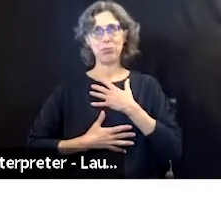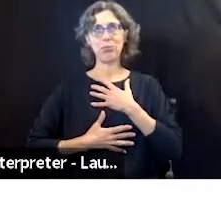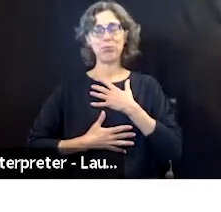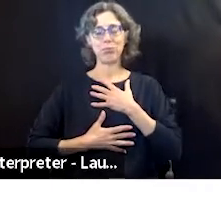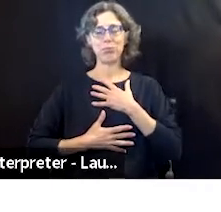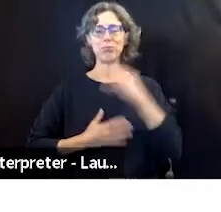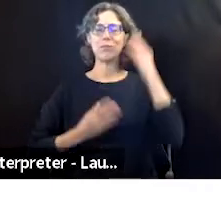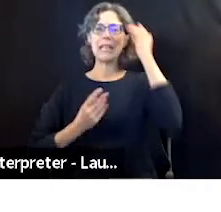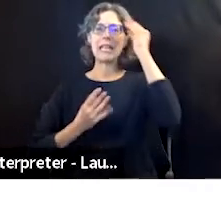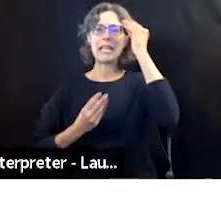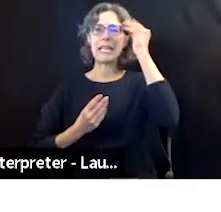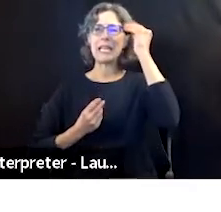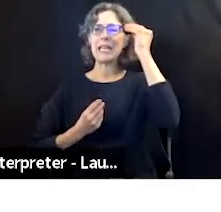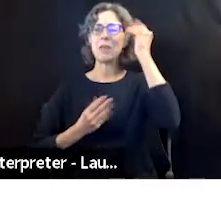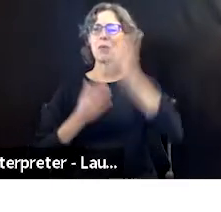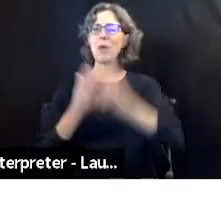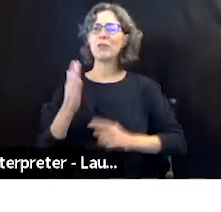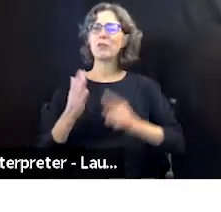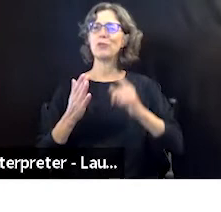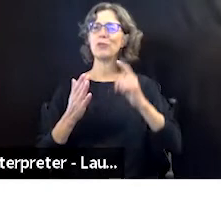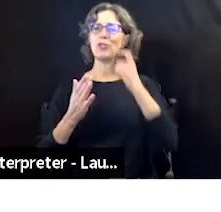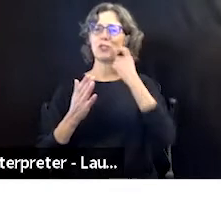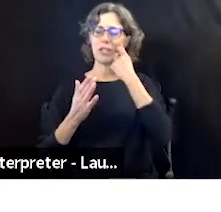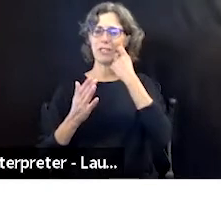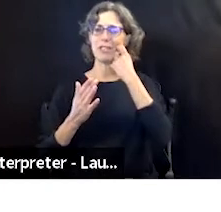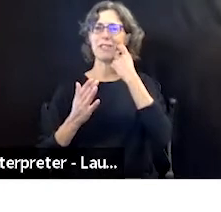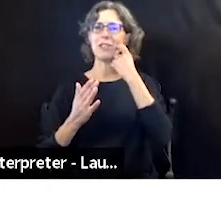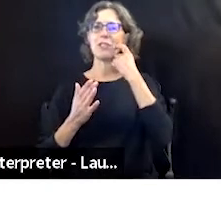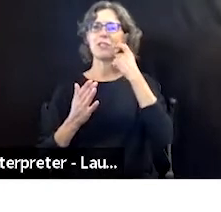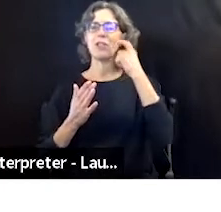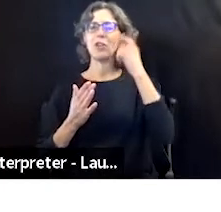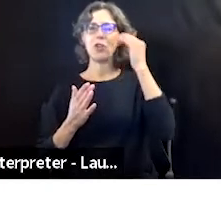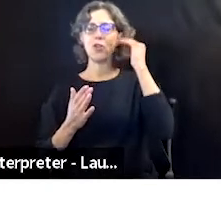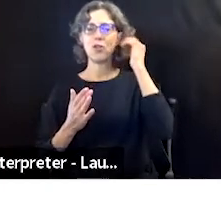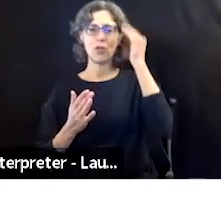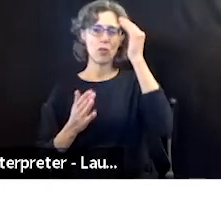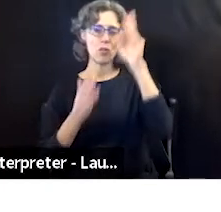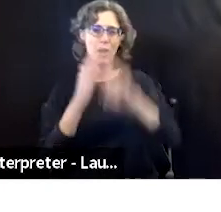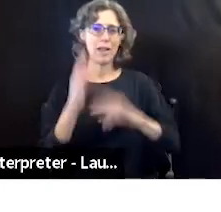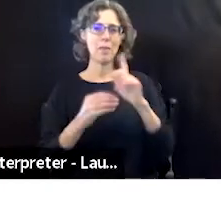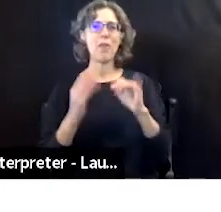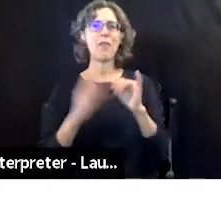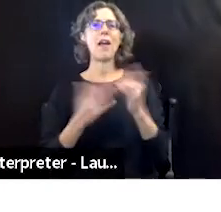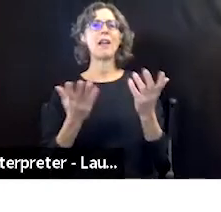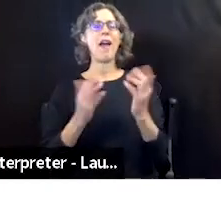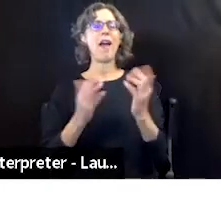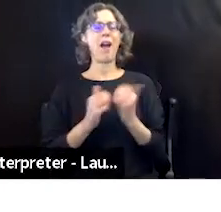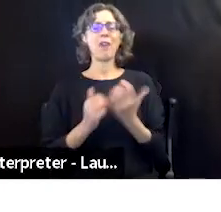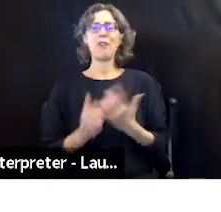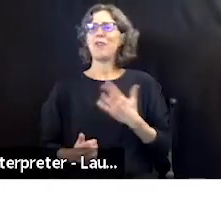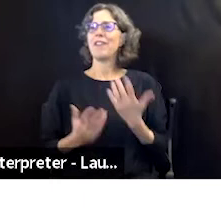Thinking about what you just heard in this poem about ableism, how did it make you feel?